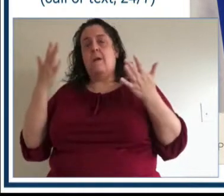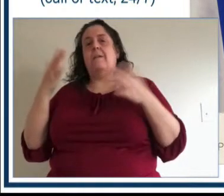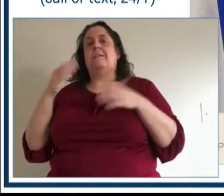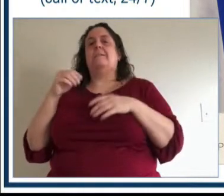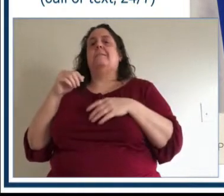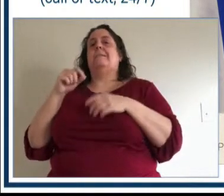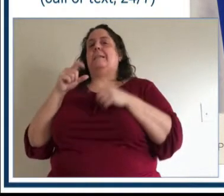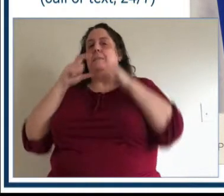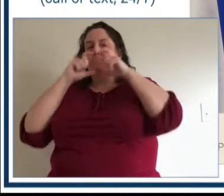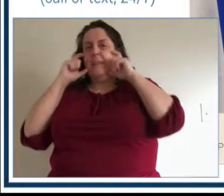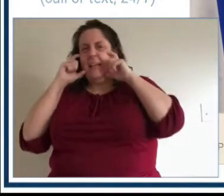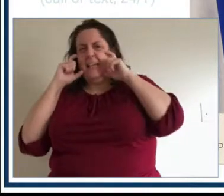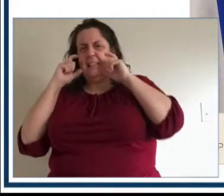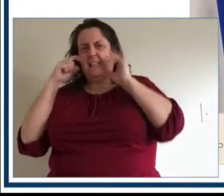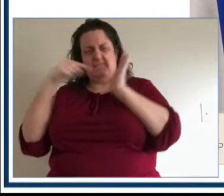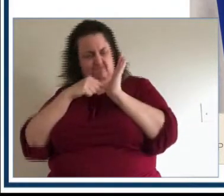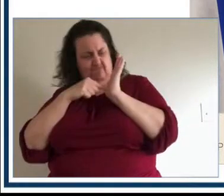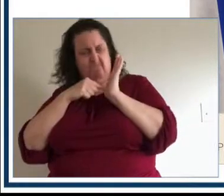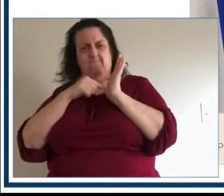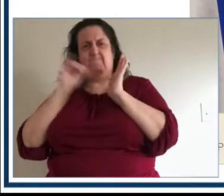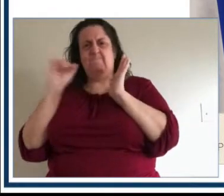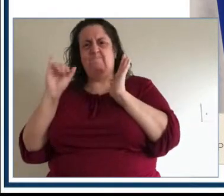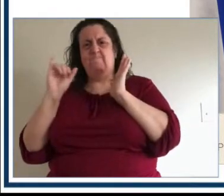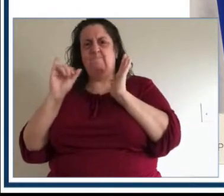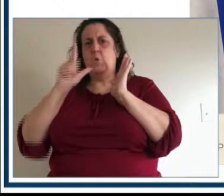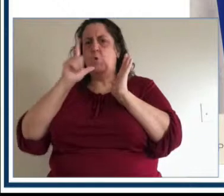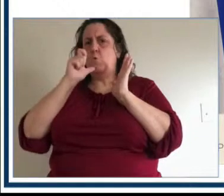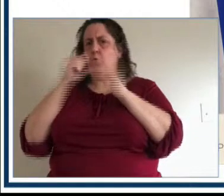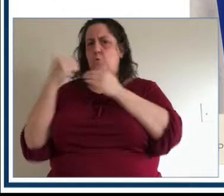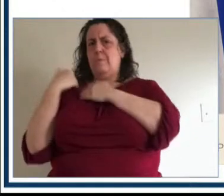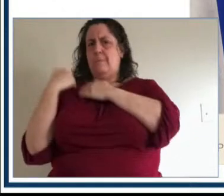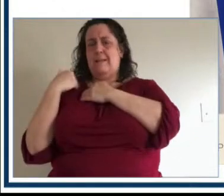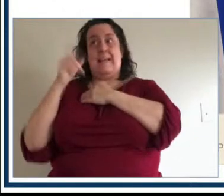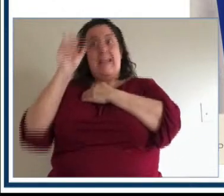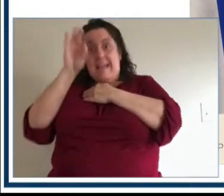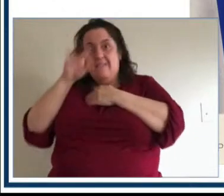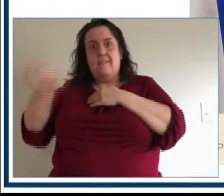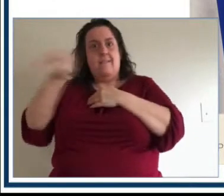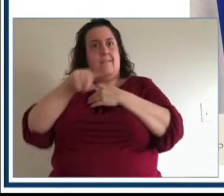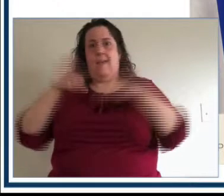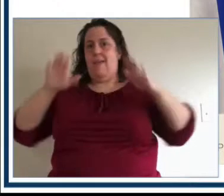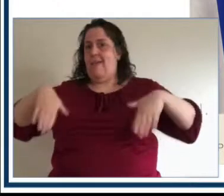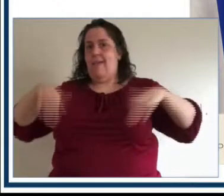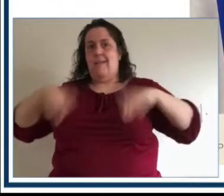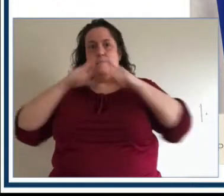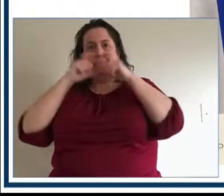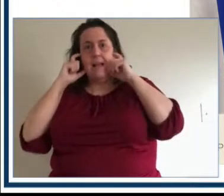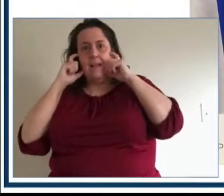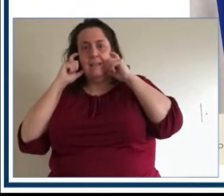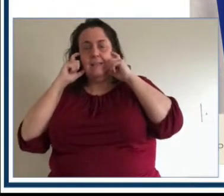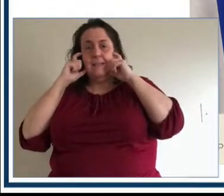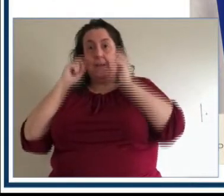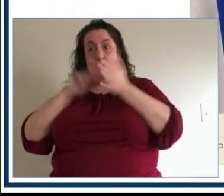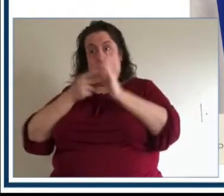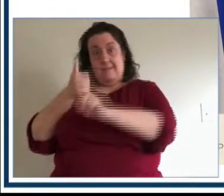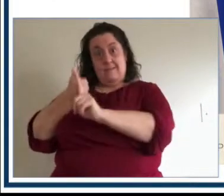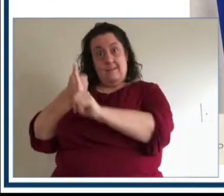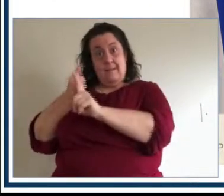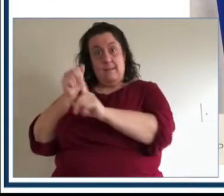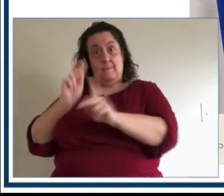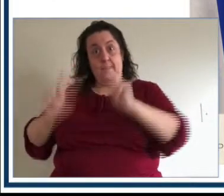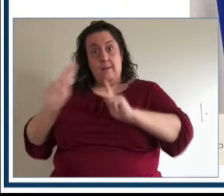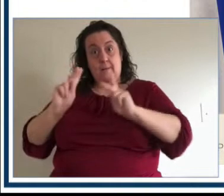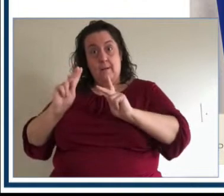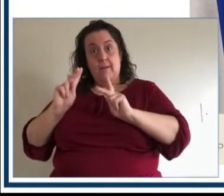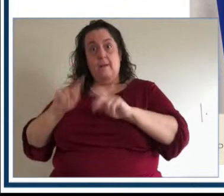order as to who's responsible if people weren't wearing a mask appropriately. Is it the individual and